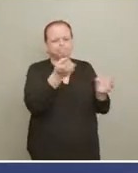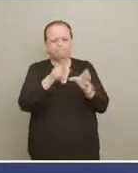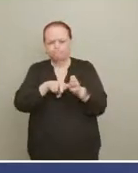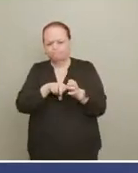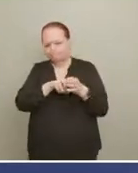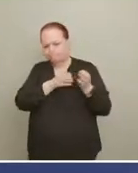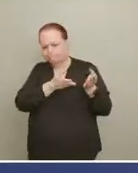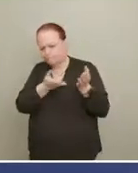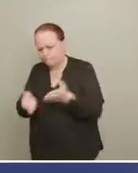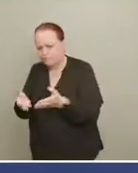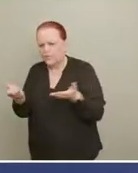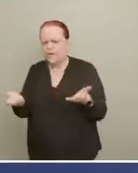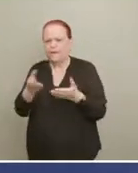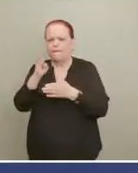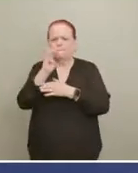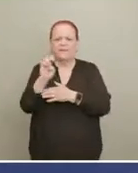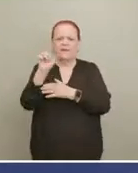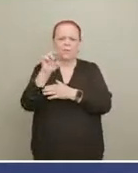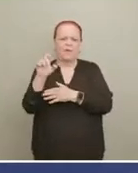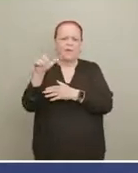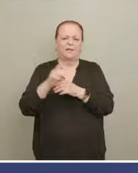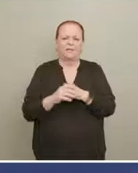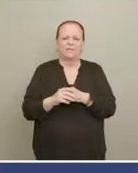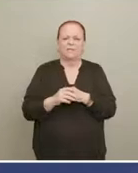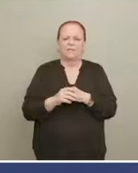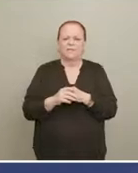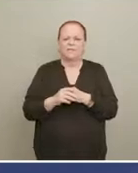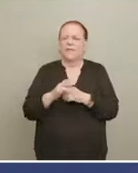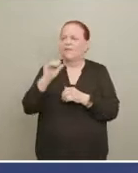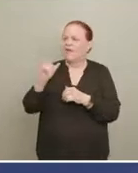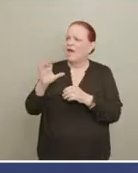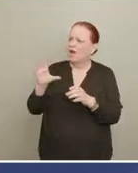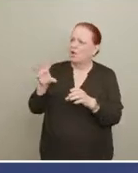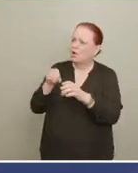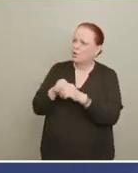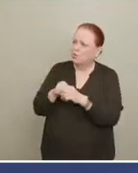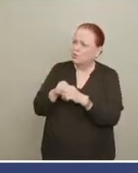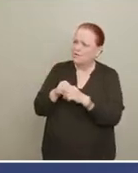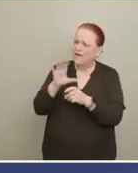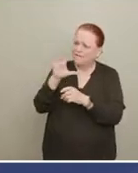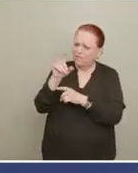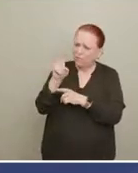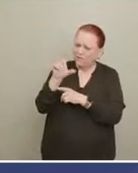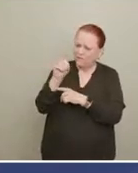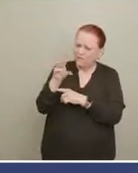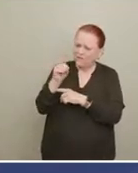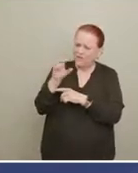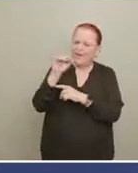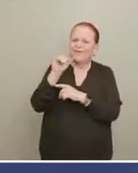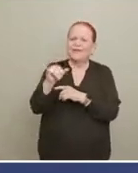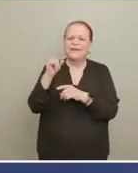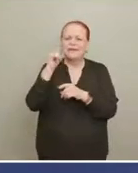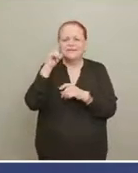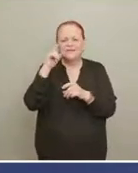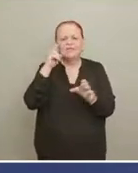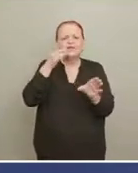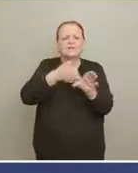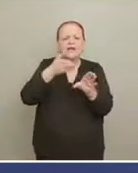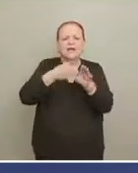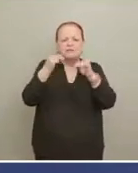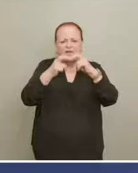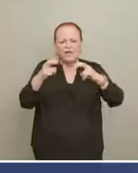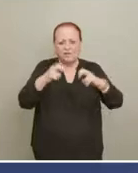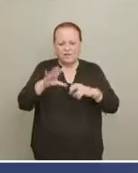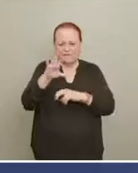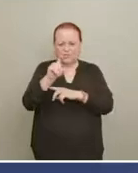medical commissions here. And that includes an action that we commonly refer to as 5150? Absolutely. That's exactly what I'm referring to. Thank you. Yes,